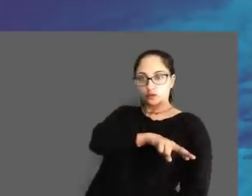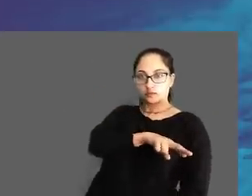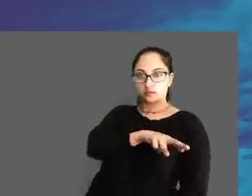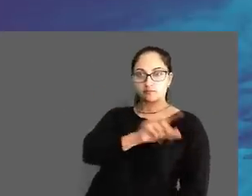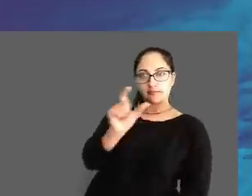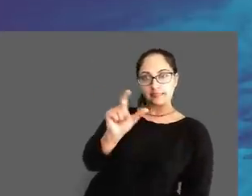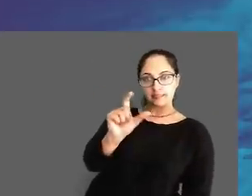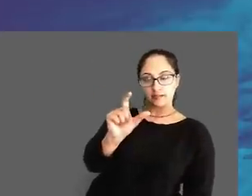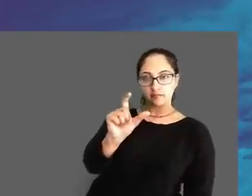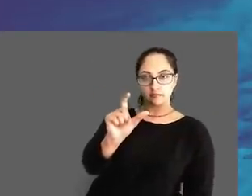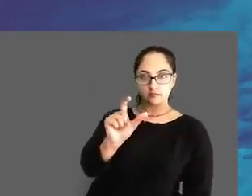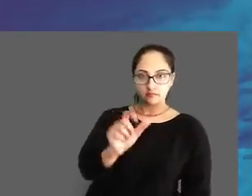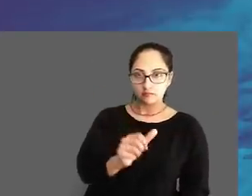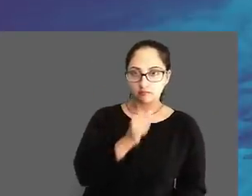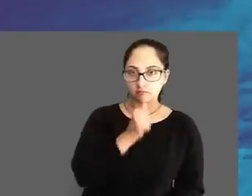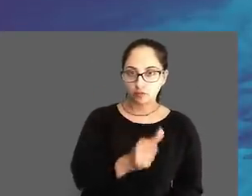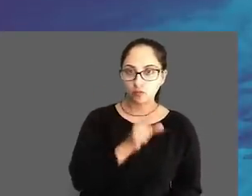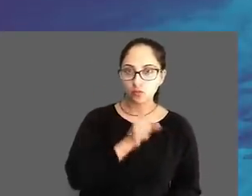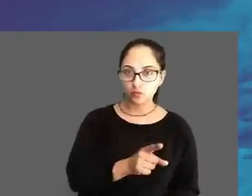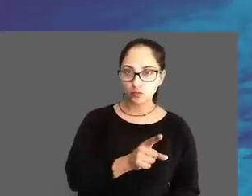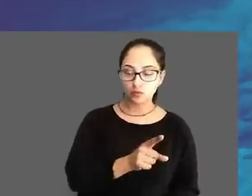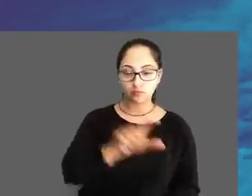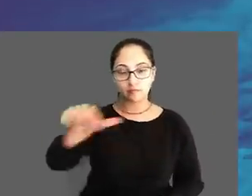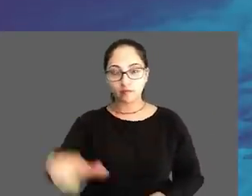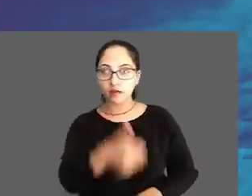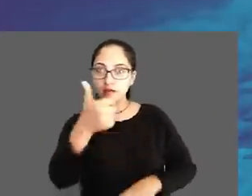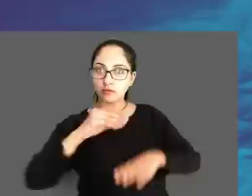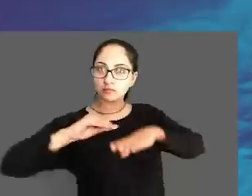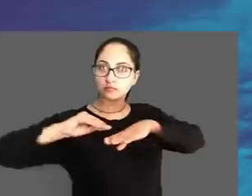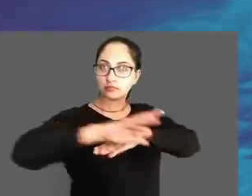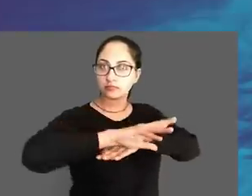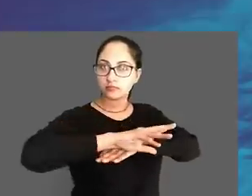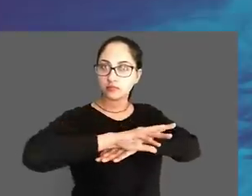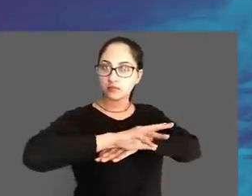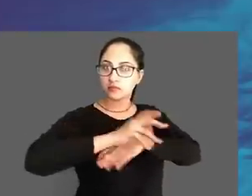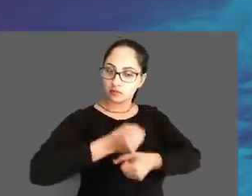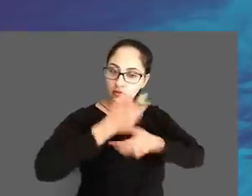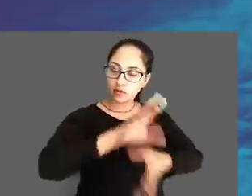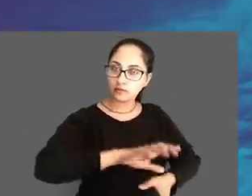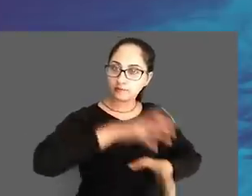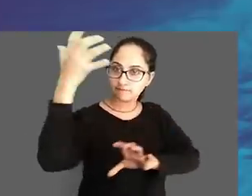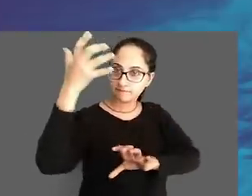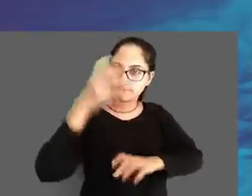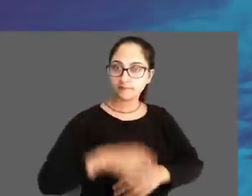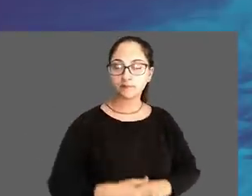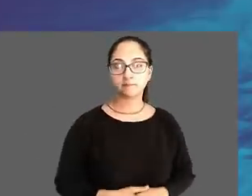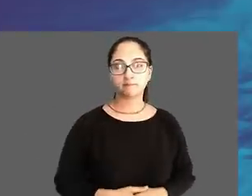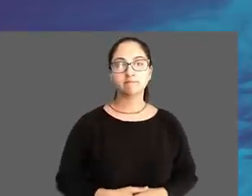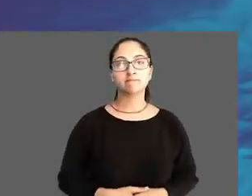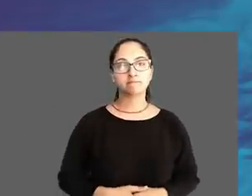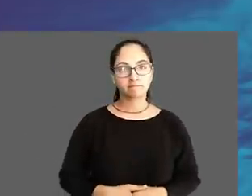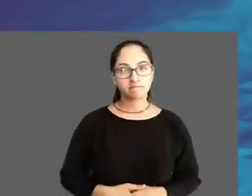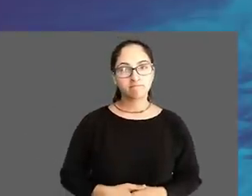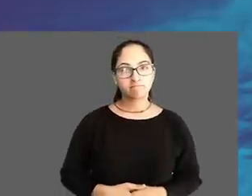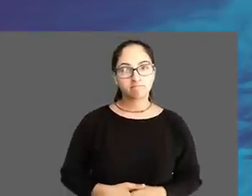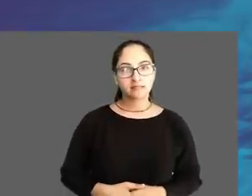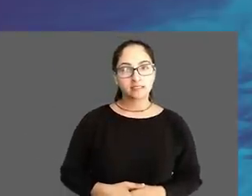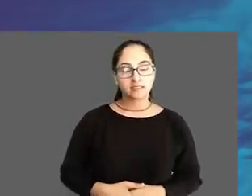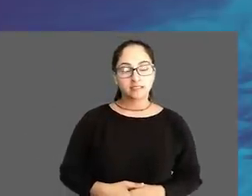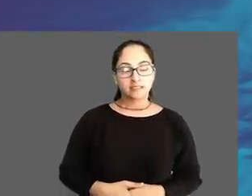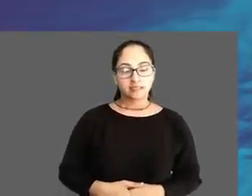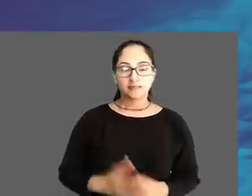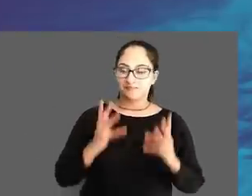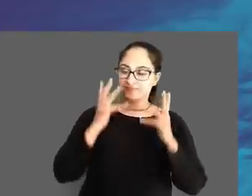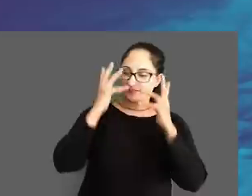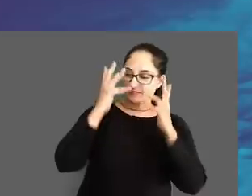Yes, and it's really unfortunate that happens, that those lines tend to get blurred in people's minds. But yeah, you're absolutely